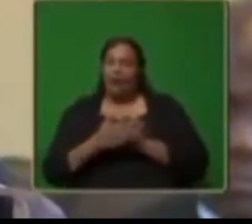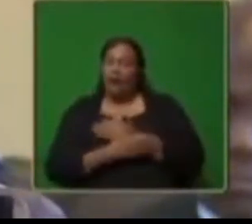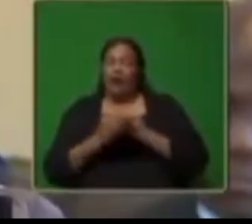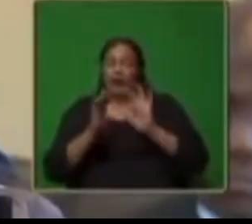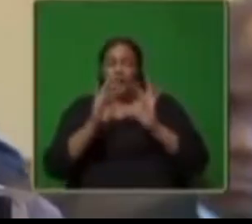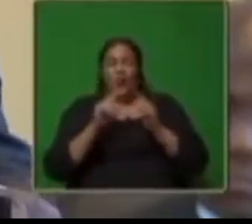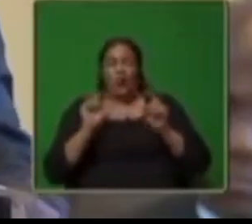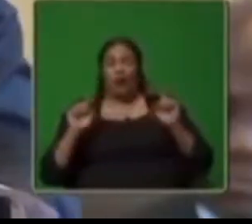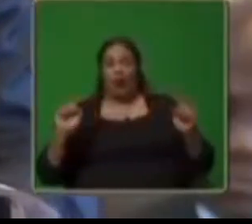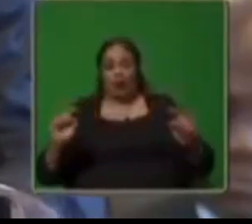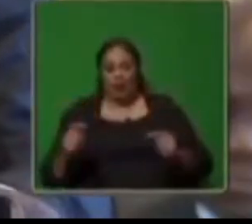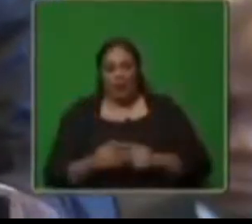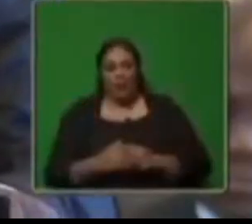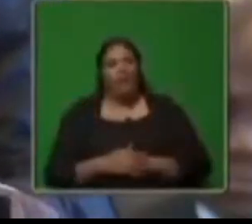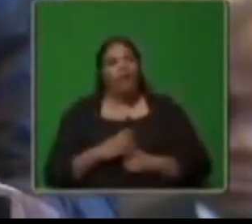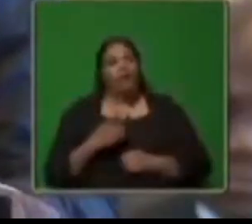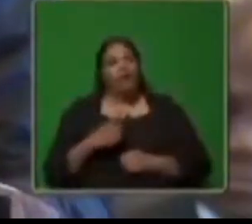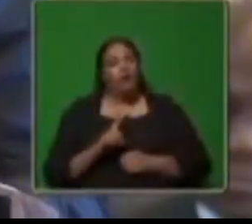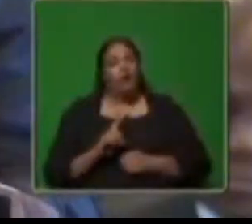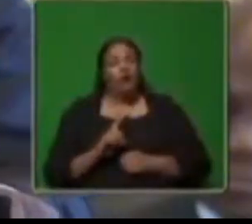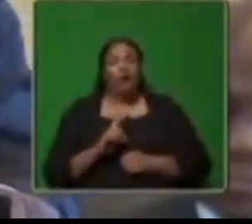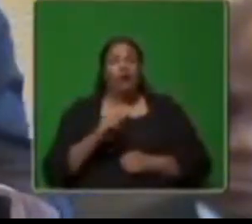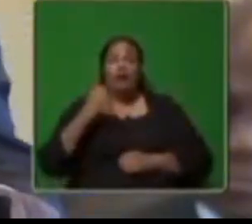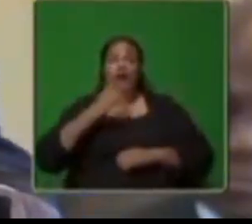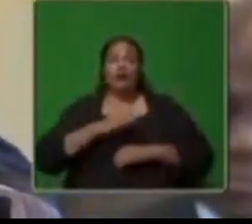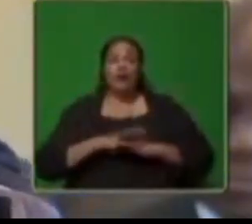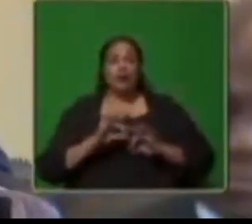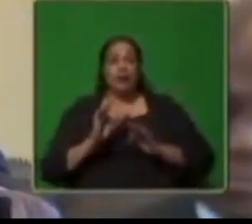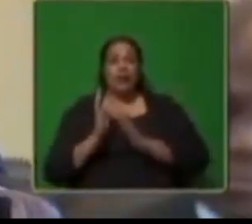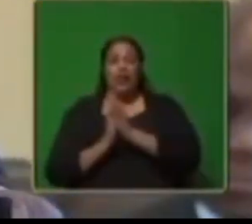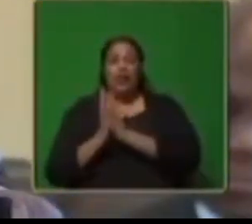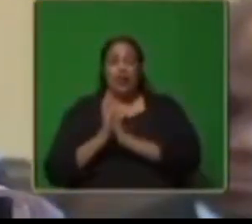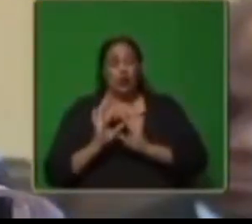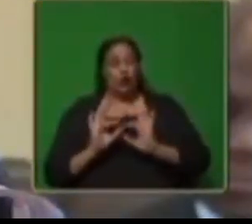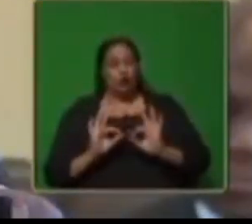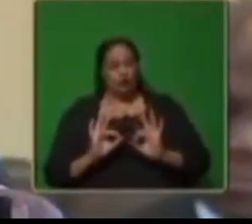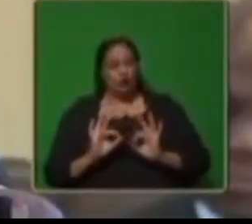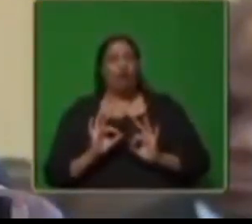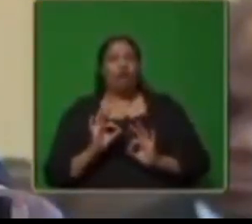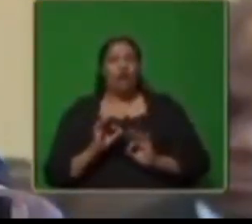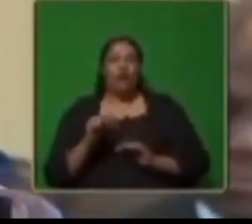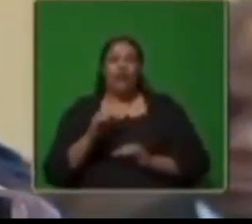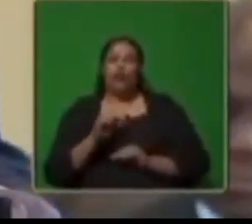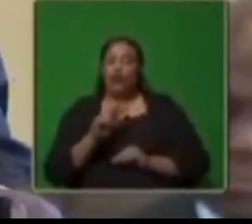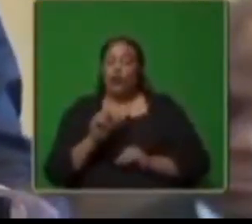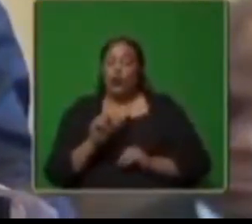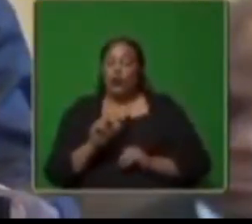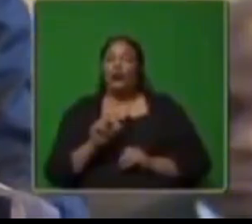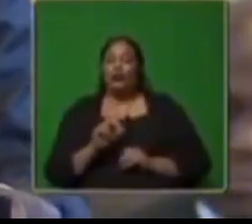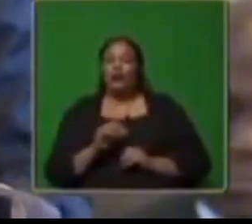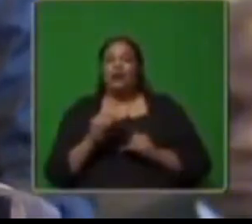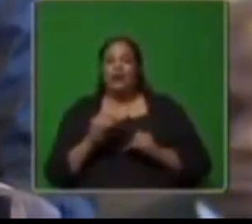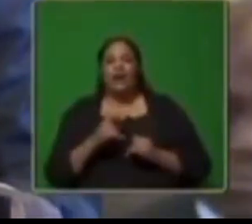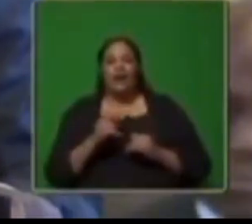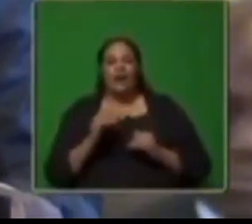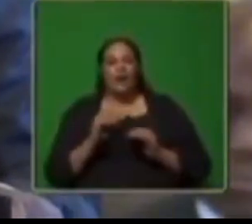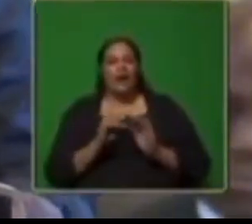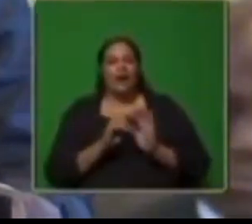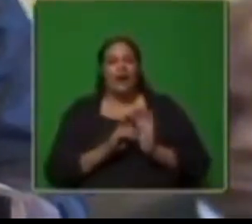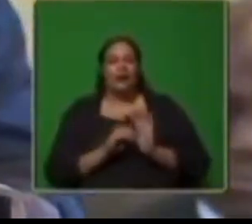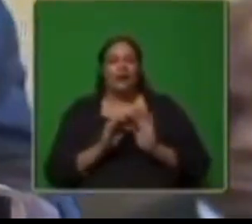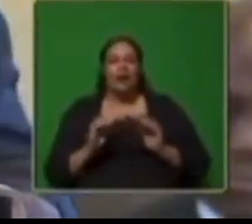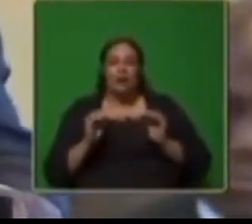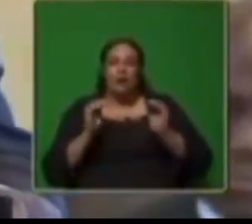of the world. For the first time in its history, the G20 is being hosted